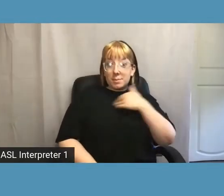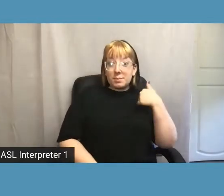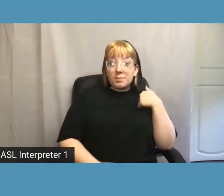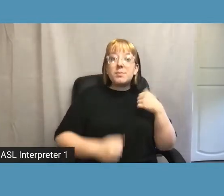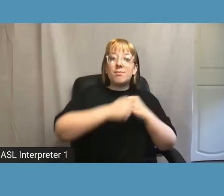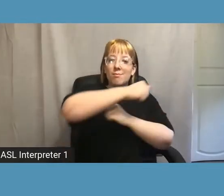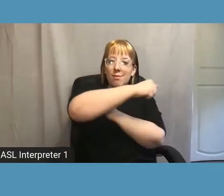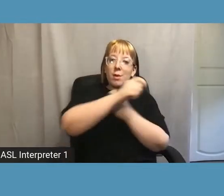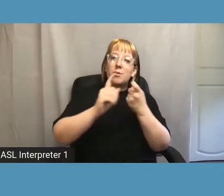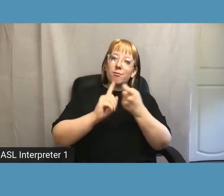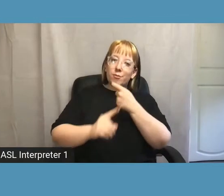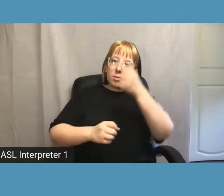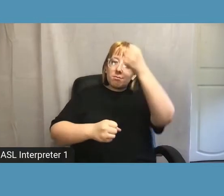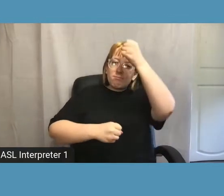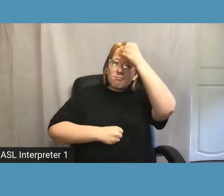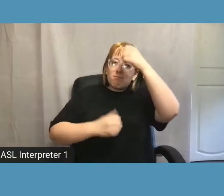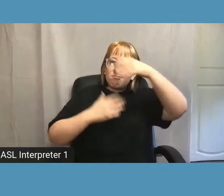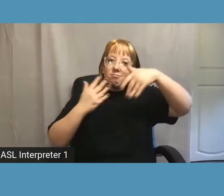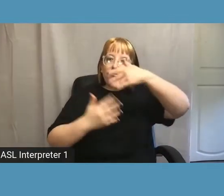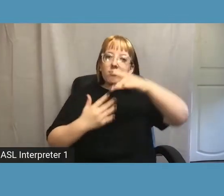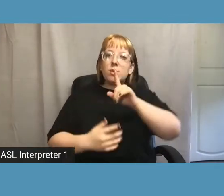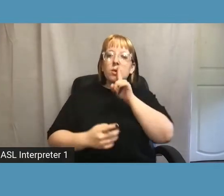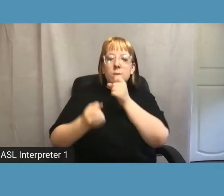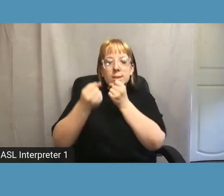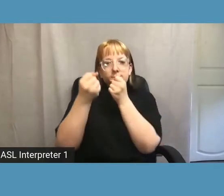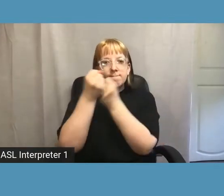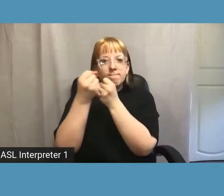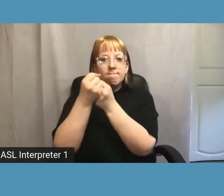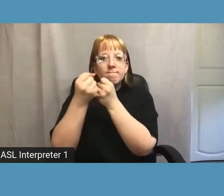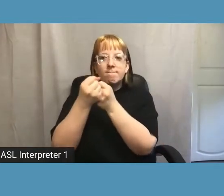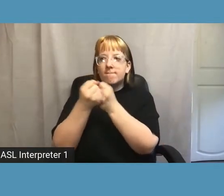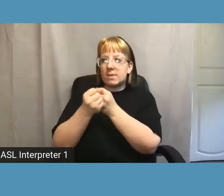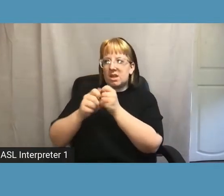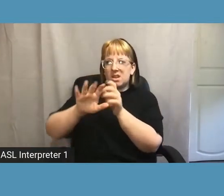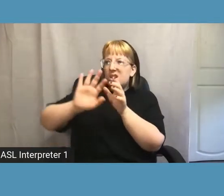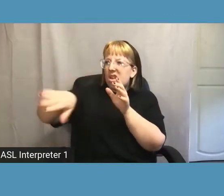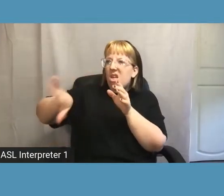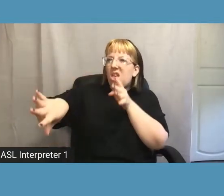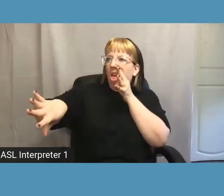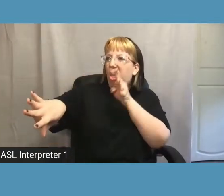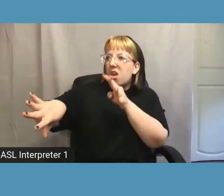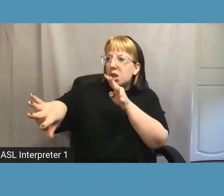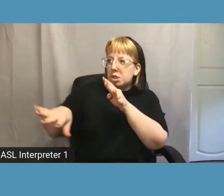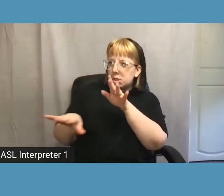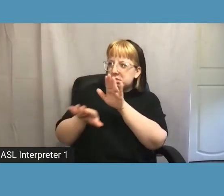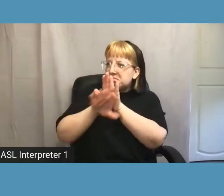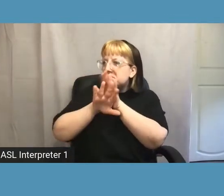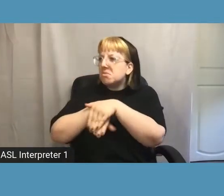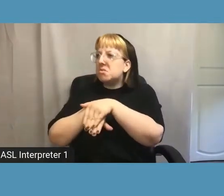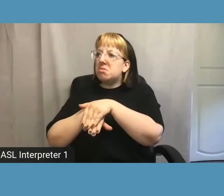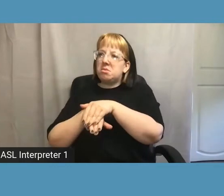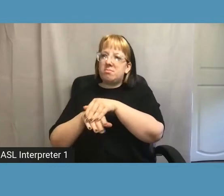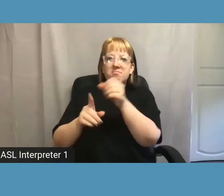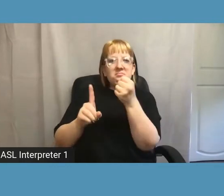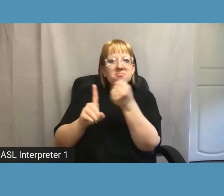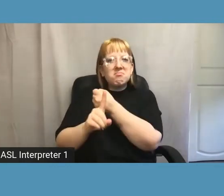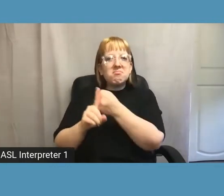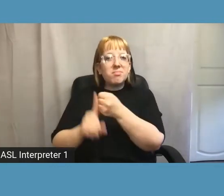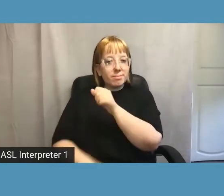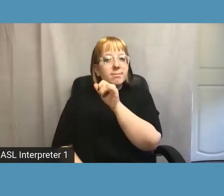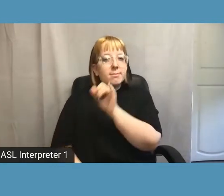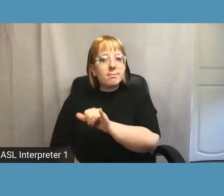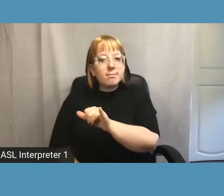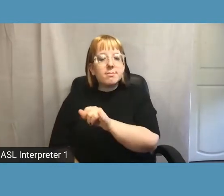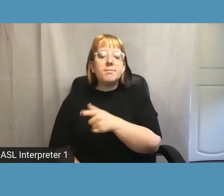colonizing society, which perpetuated the exclusions and erasures of many Native peoples throughout the United States and beyond. We ask